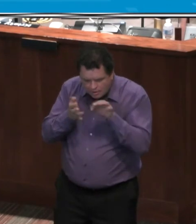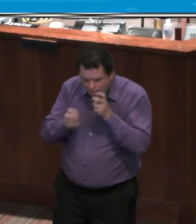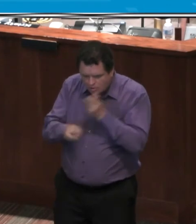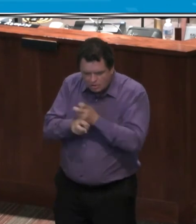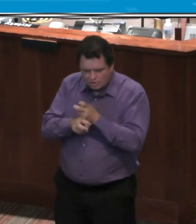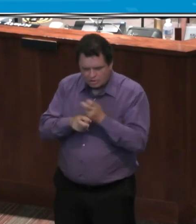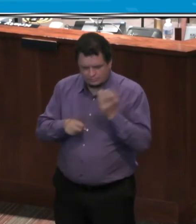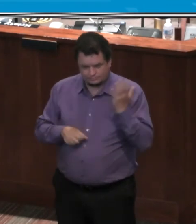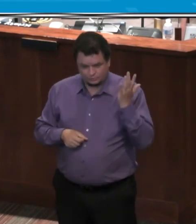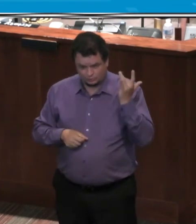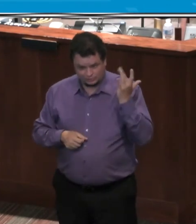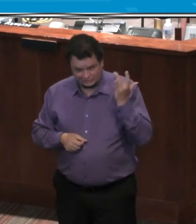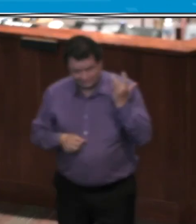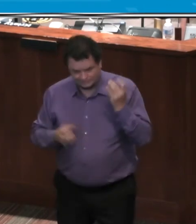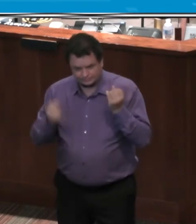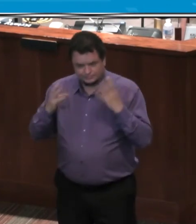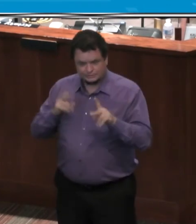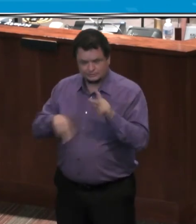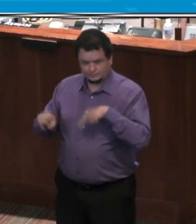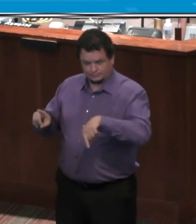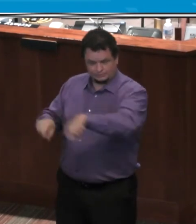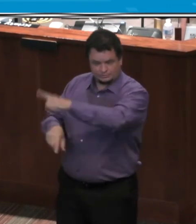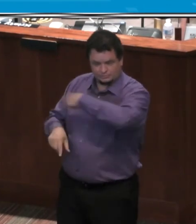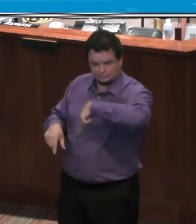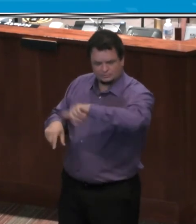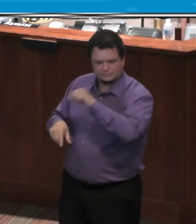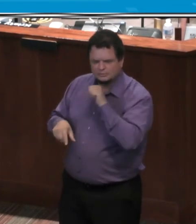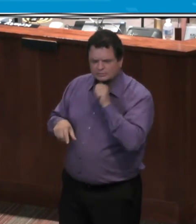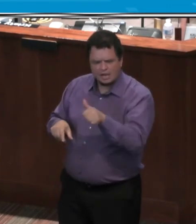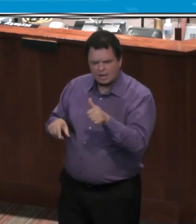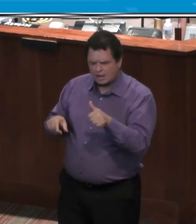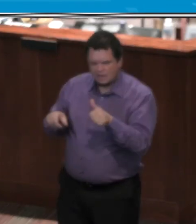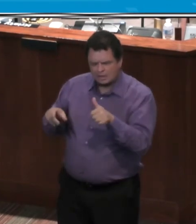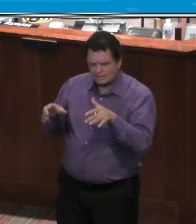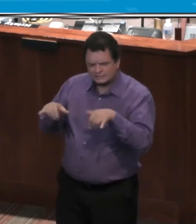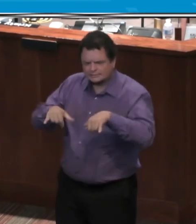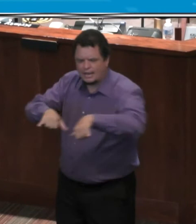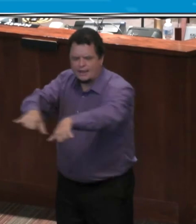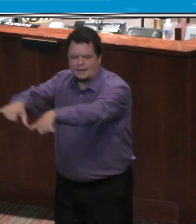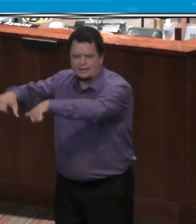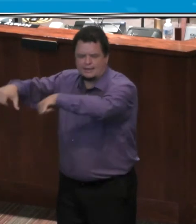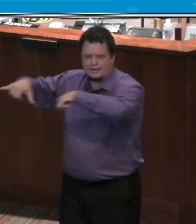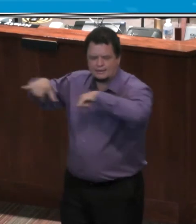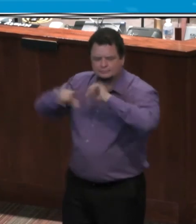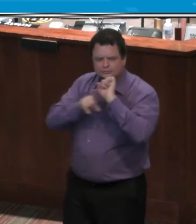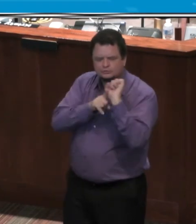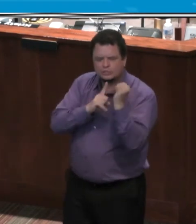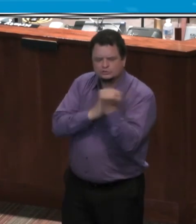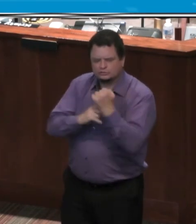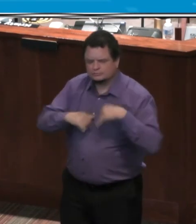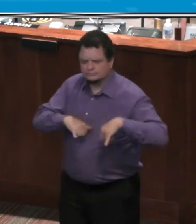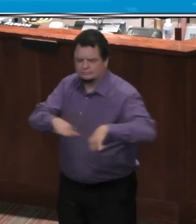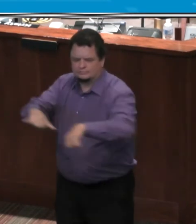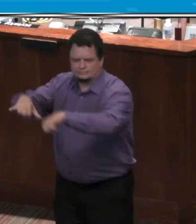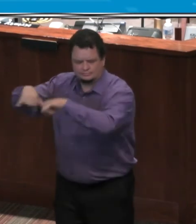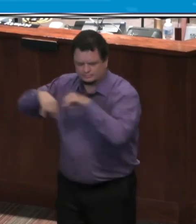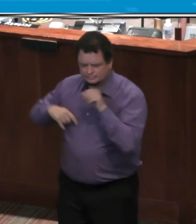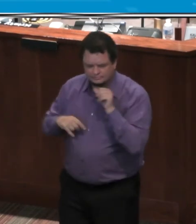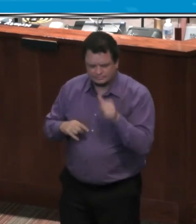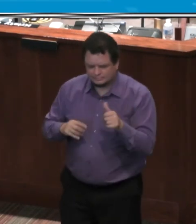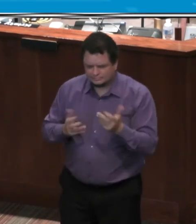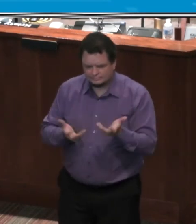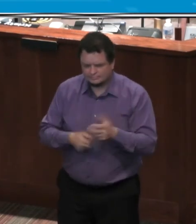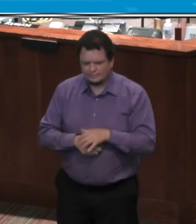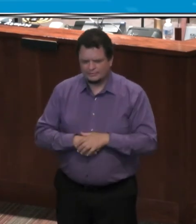into a single portal. So they wouldn't come through necessarily our hospitals if there's lingering symptomology. They're not